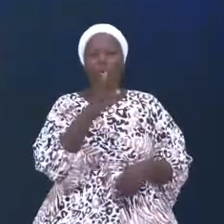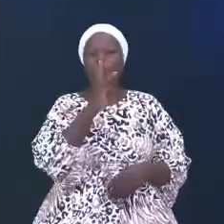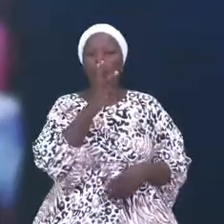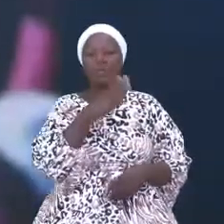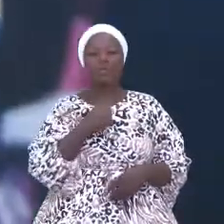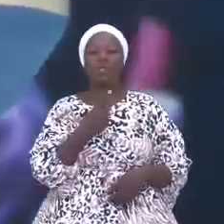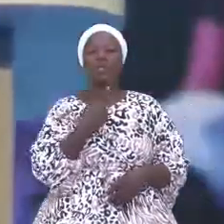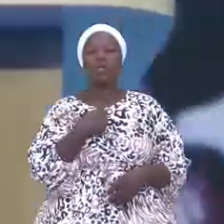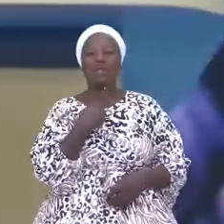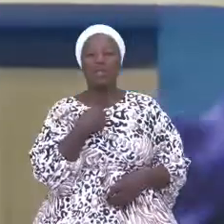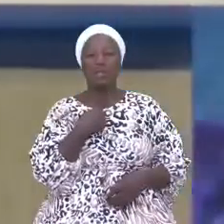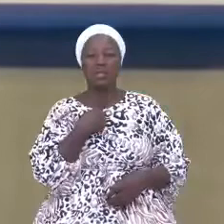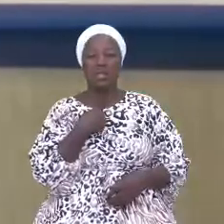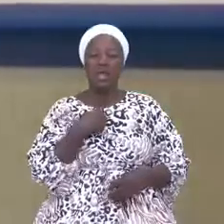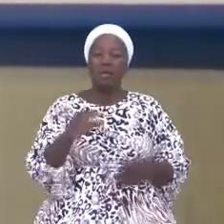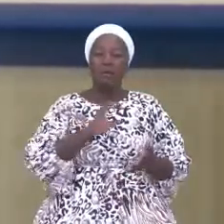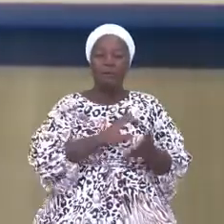In